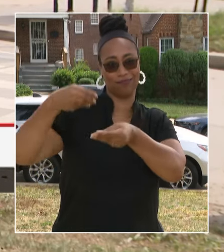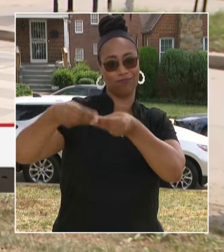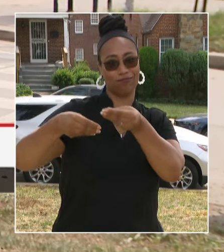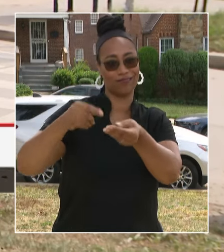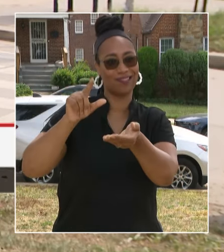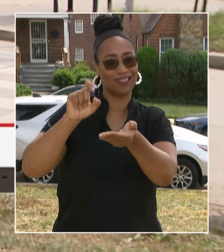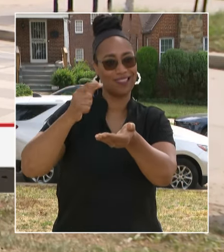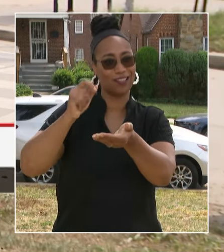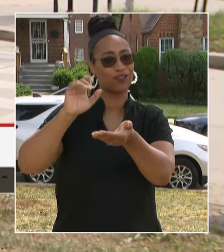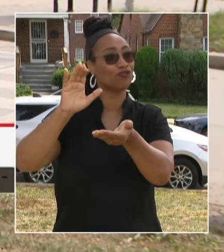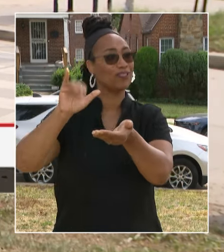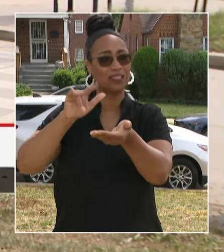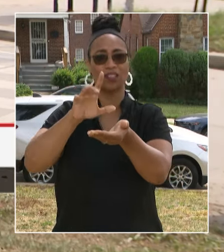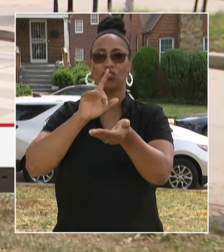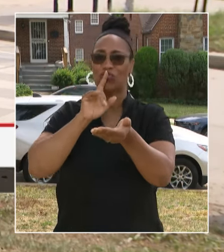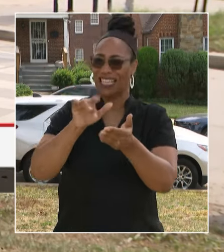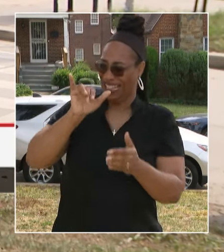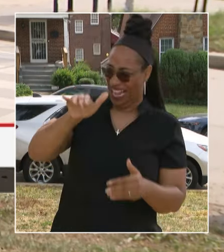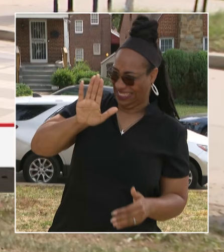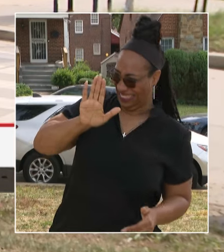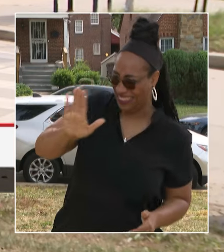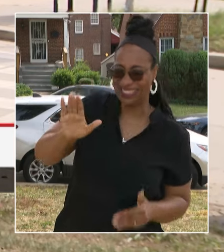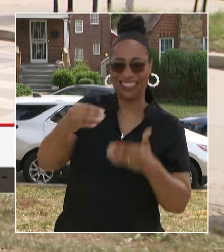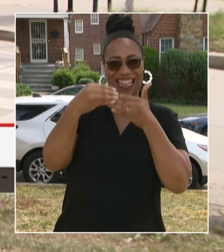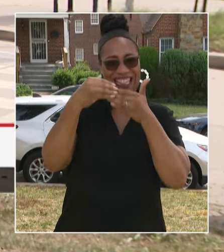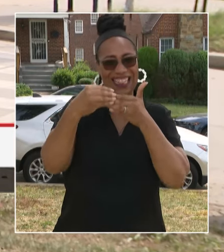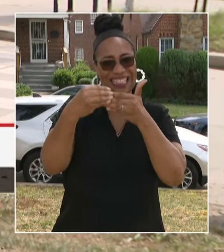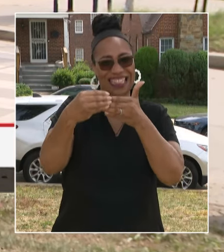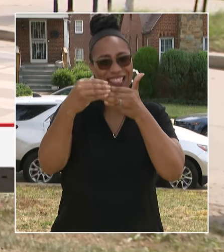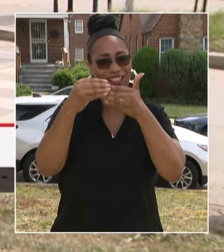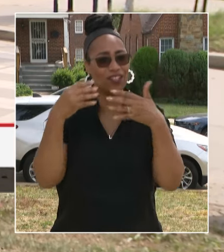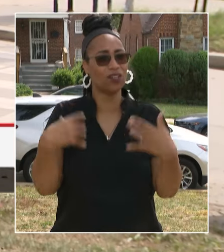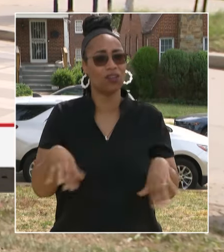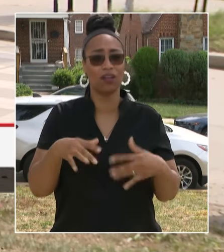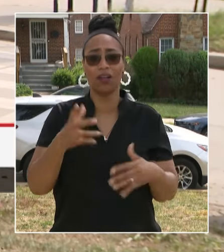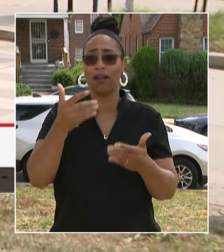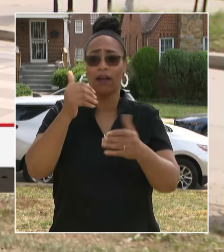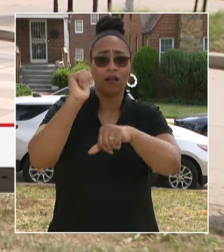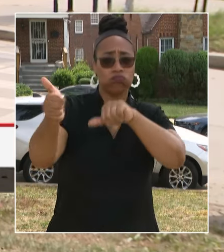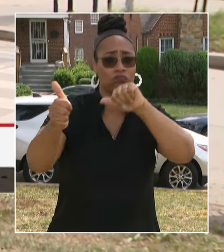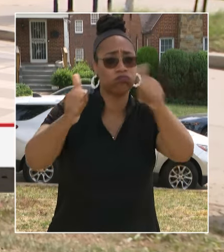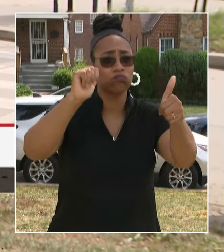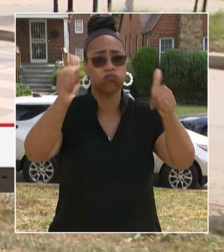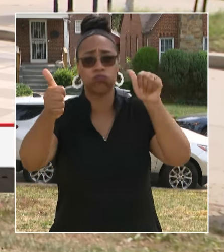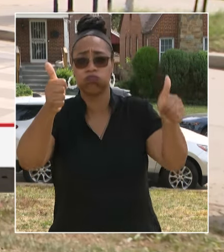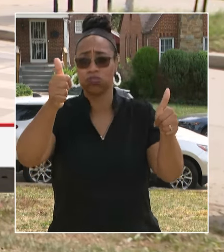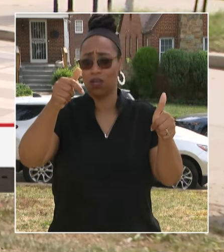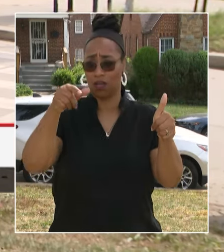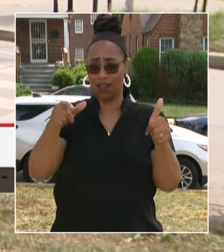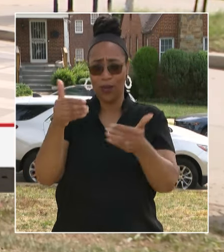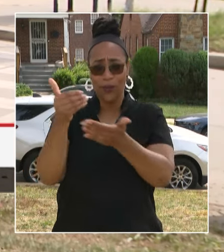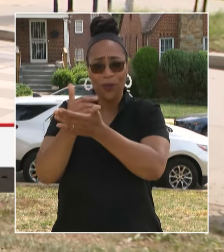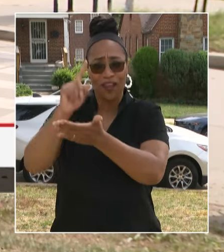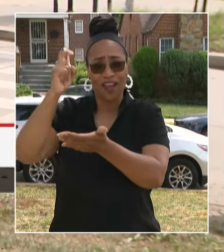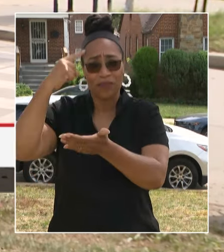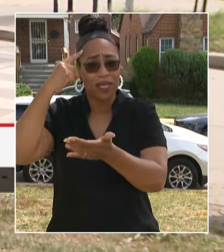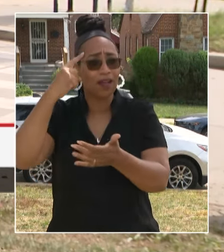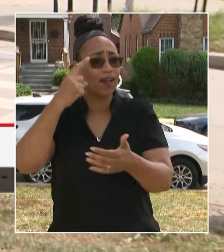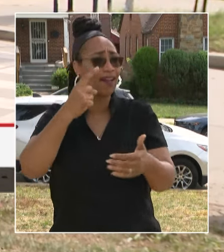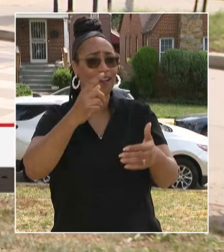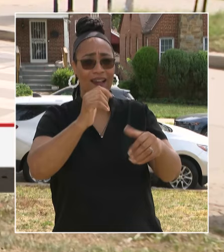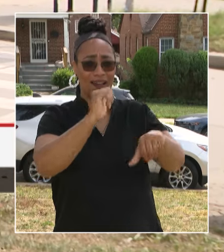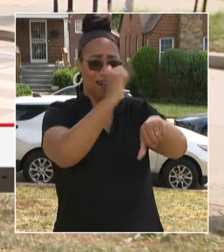time, infant government following Home Rule, as well as pave the way for UDC and many other